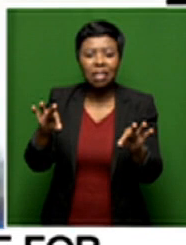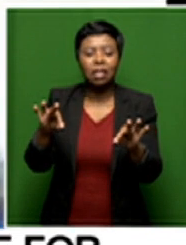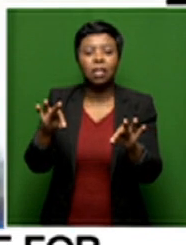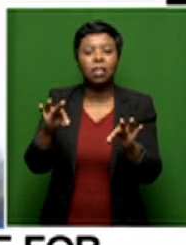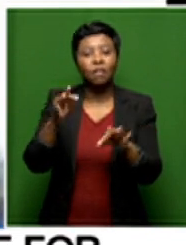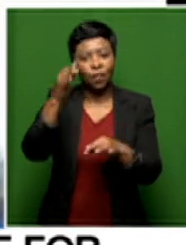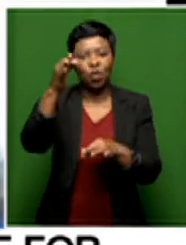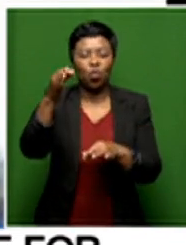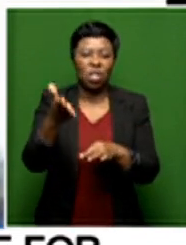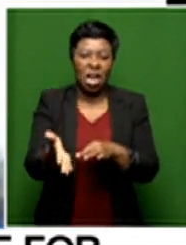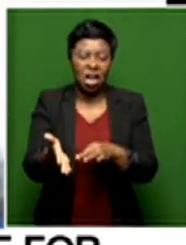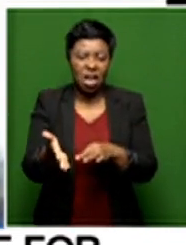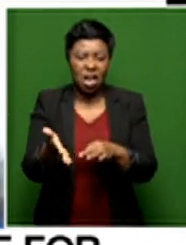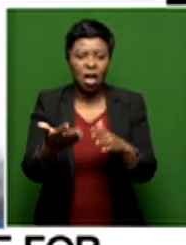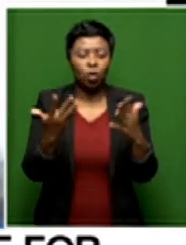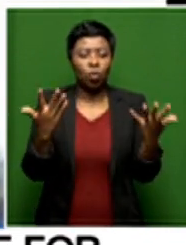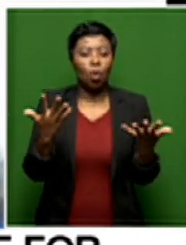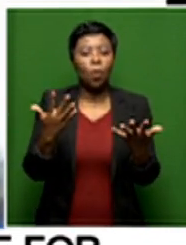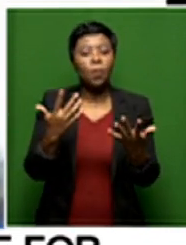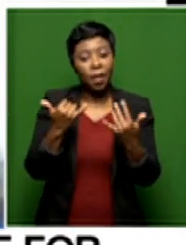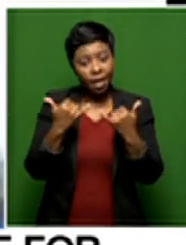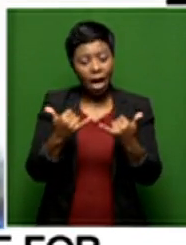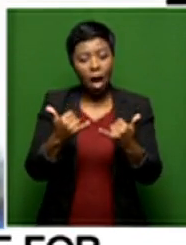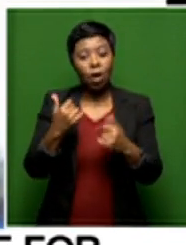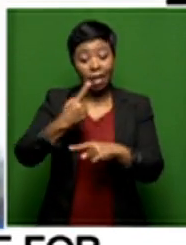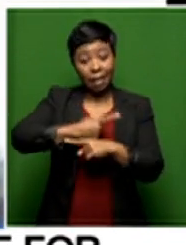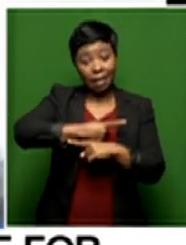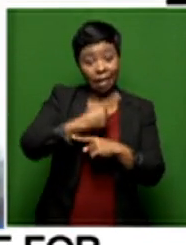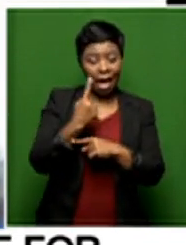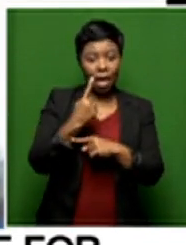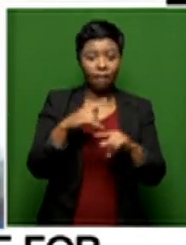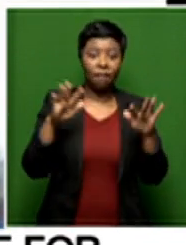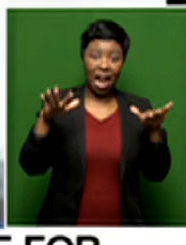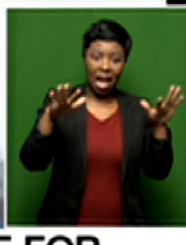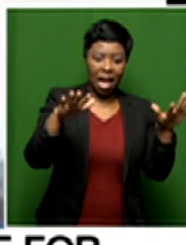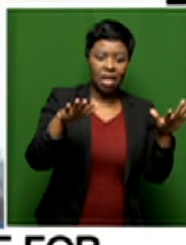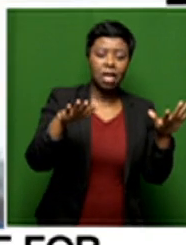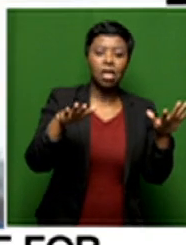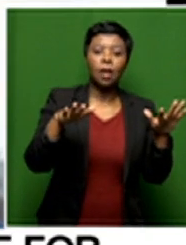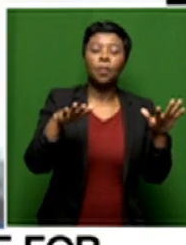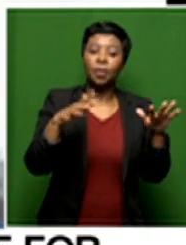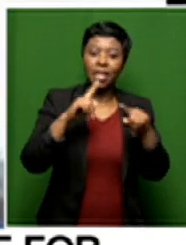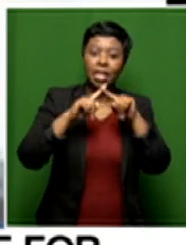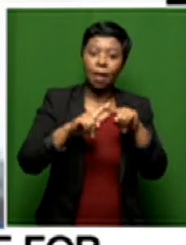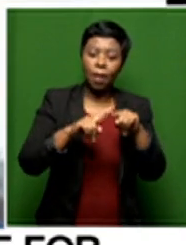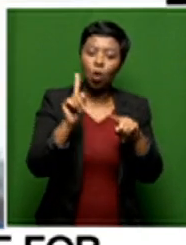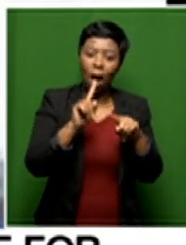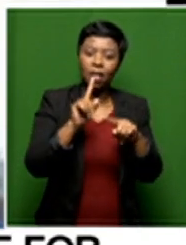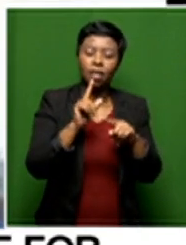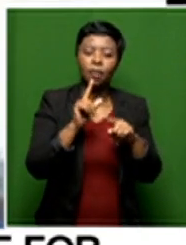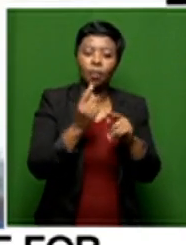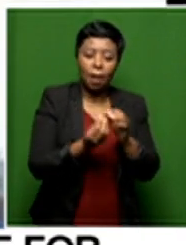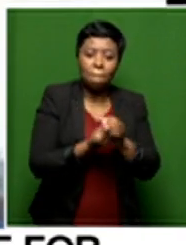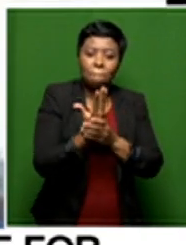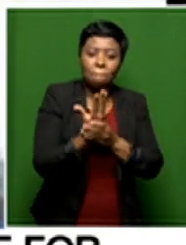in future, as well as the diurnal, the day-flying pollinators that are dependent on those plants as well,